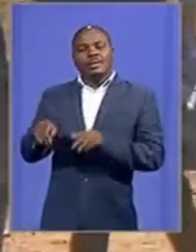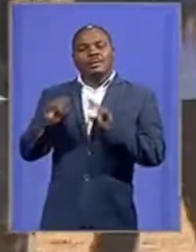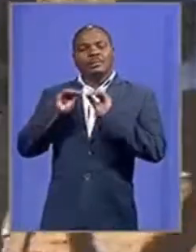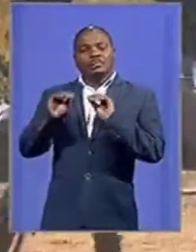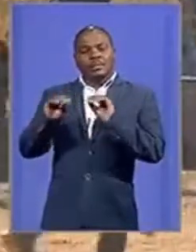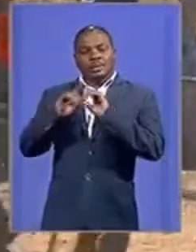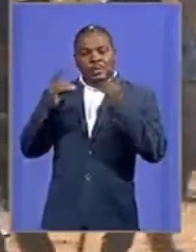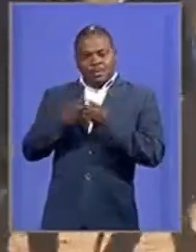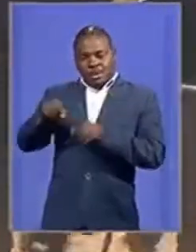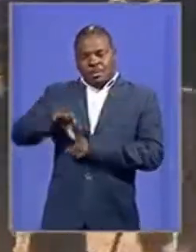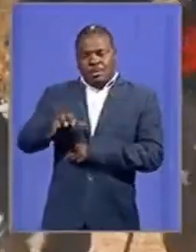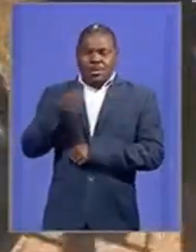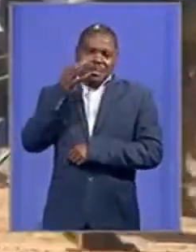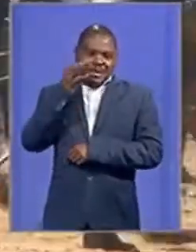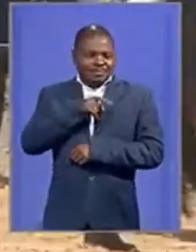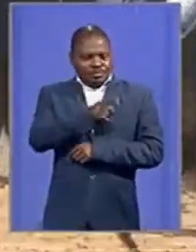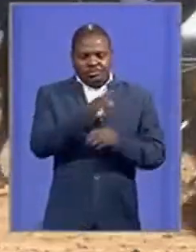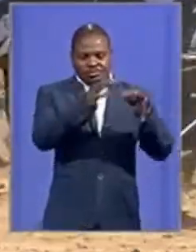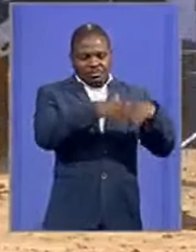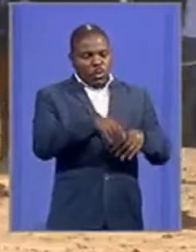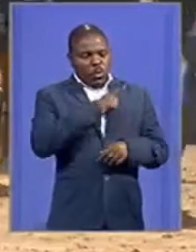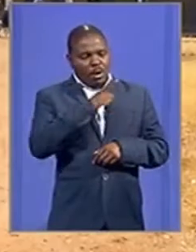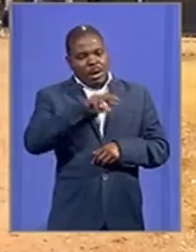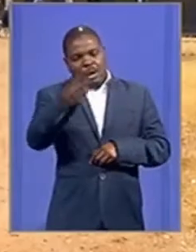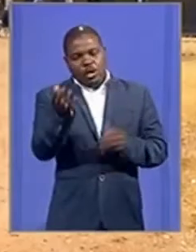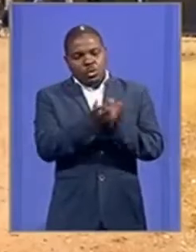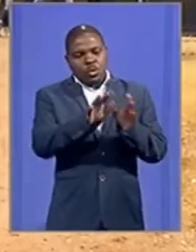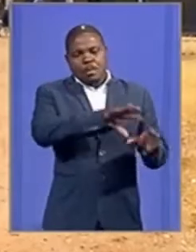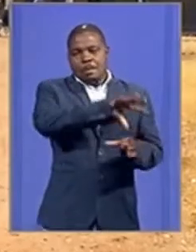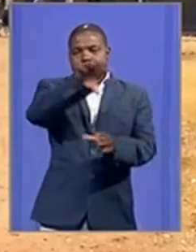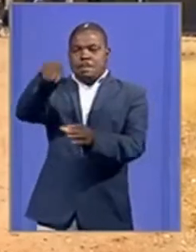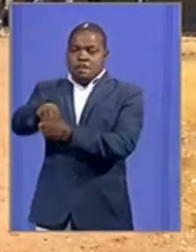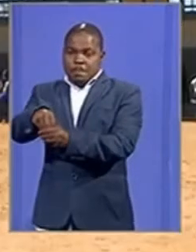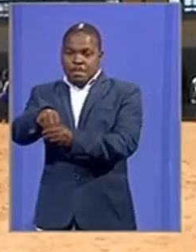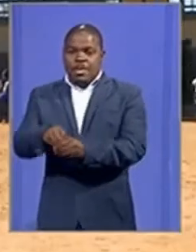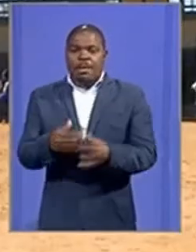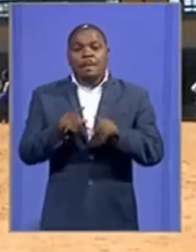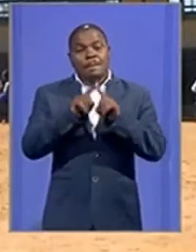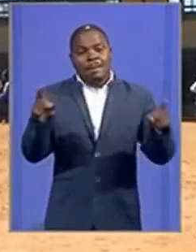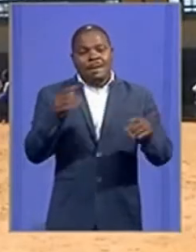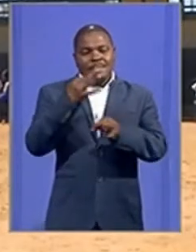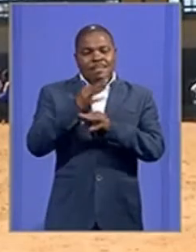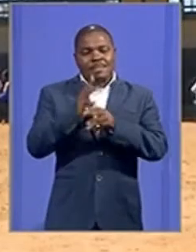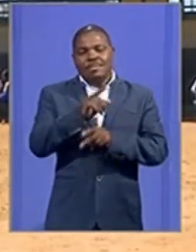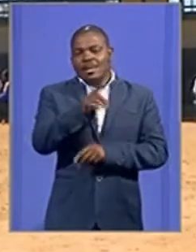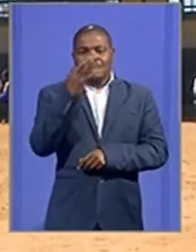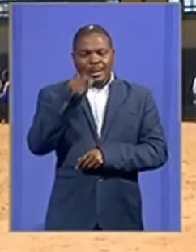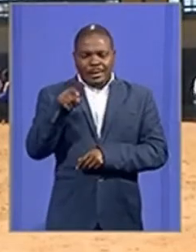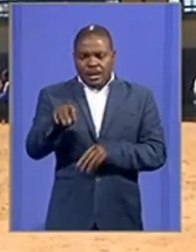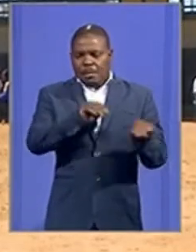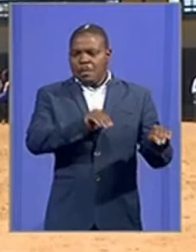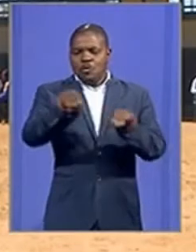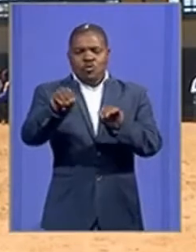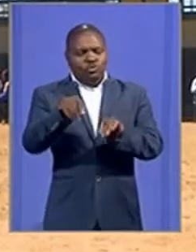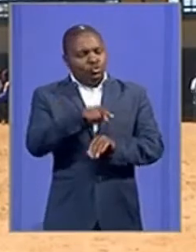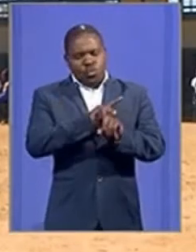seo a se sa le gona ka ge se kopantše le se sengwe. Le ge go le bjalo, batswadi ba re ba ile ba ganetšana le kakanyo ya gore dikolo